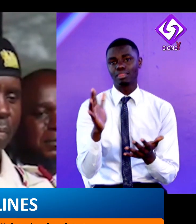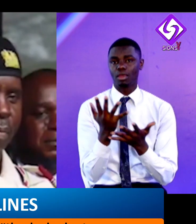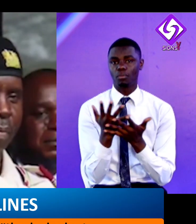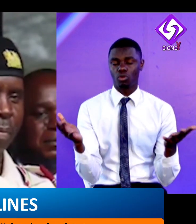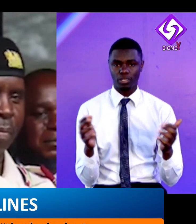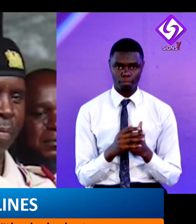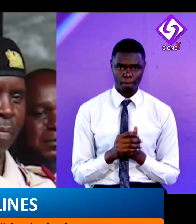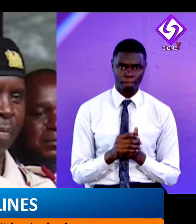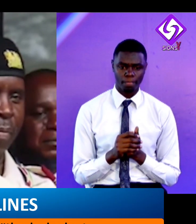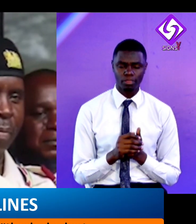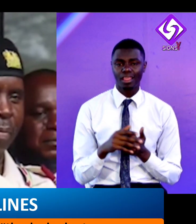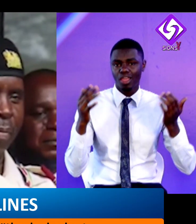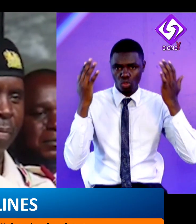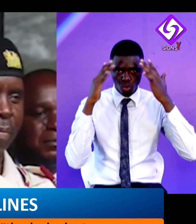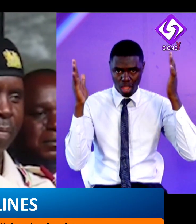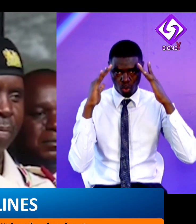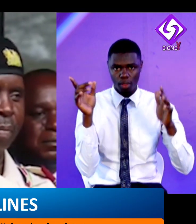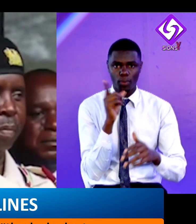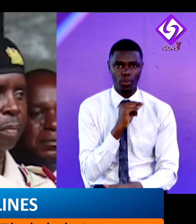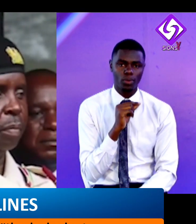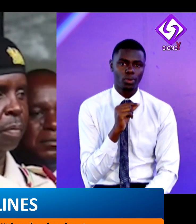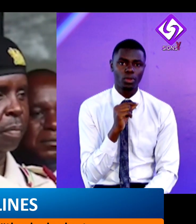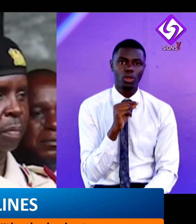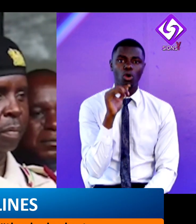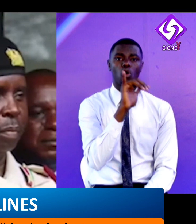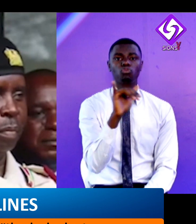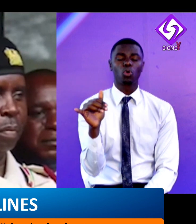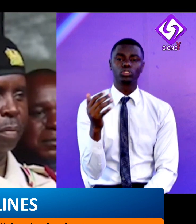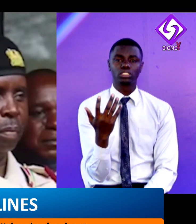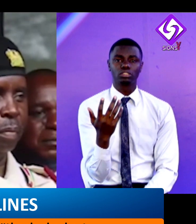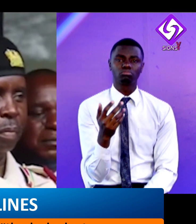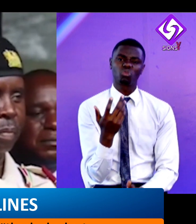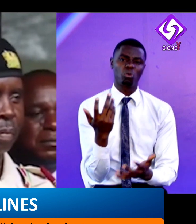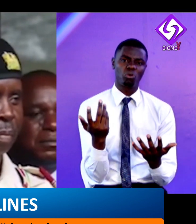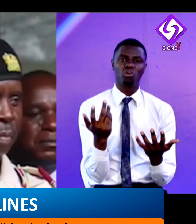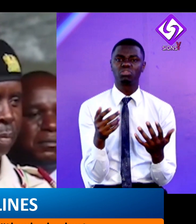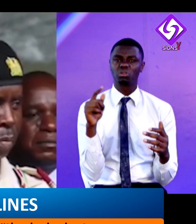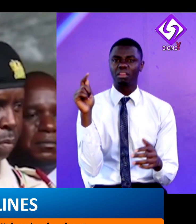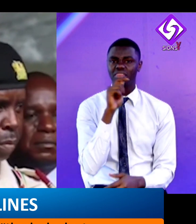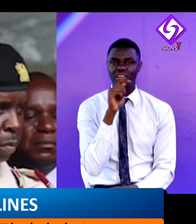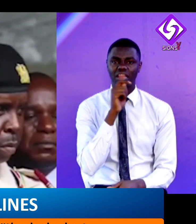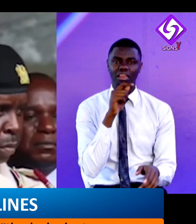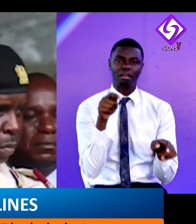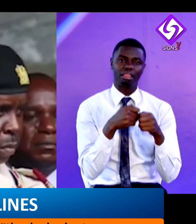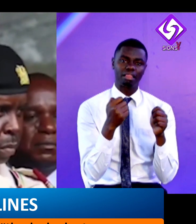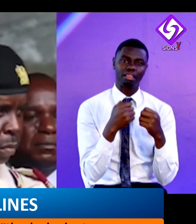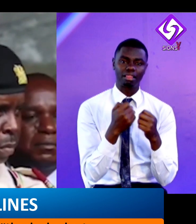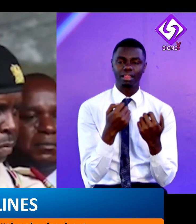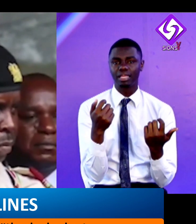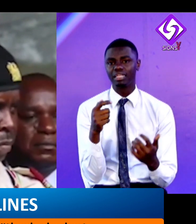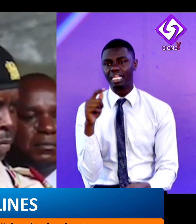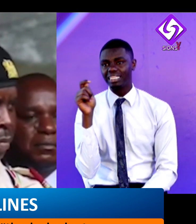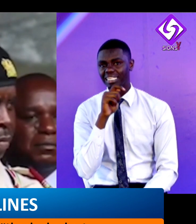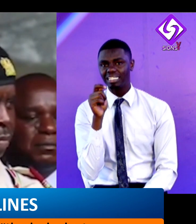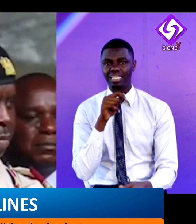course, are aware of those elements of threatening disruptions, threatening